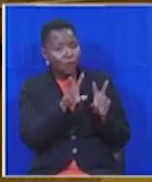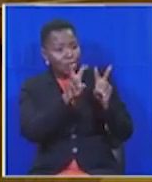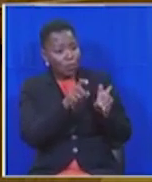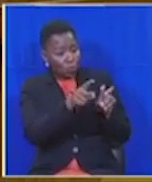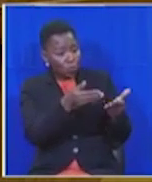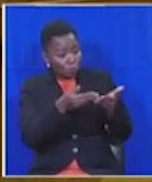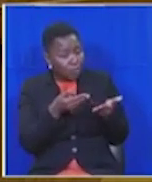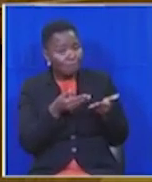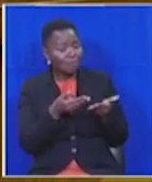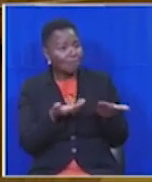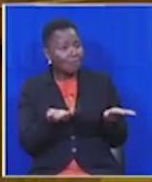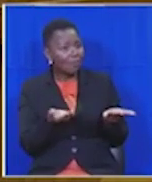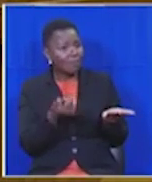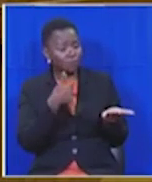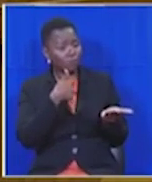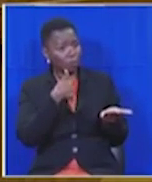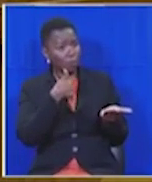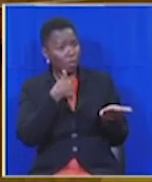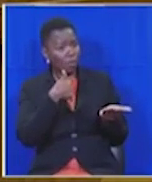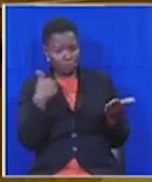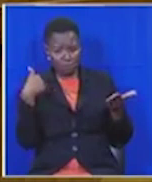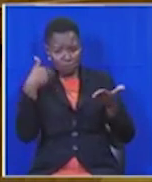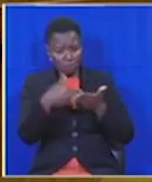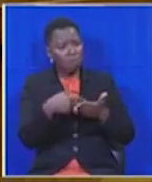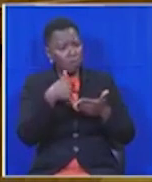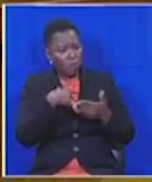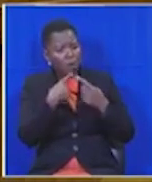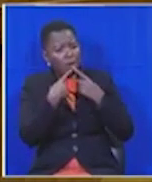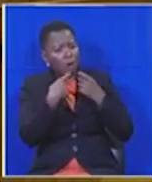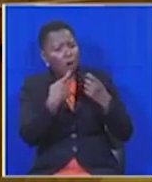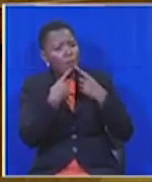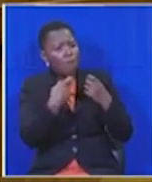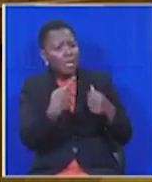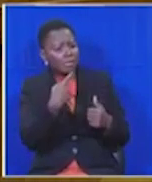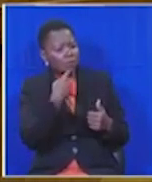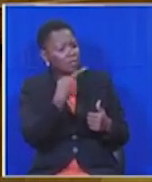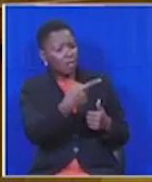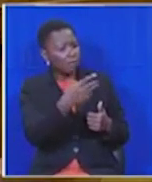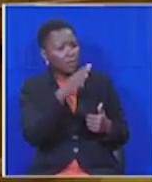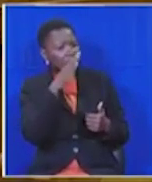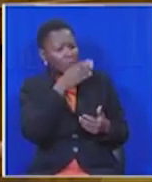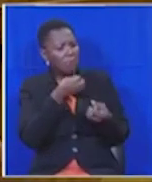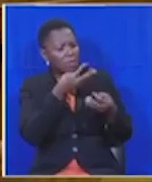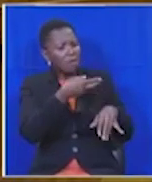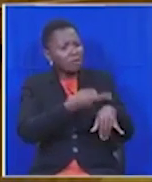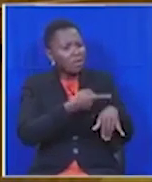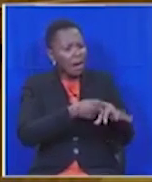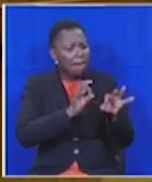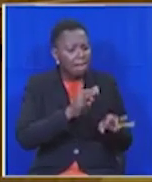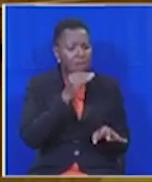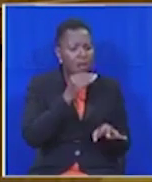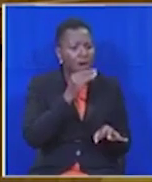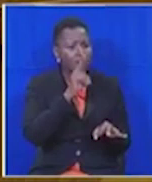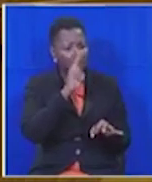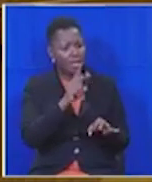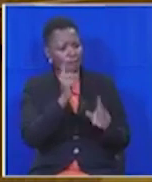you are facing here. We are the ones who have been complaining every day that we are not giving you sufficient time to hold members